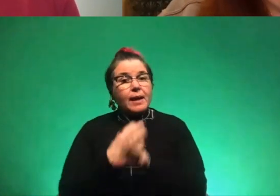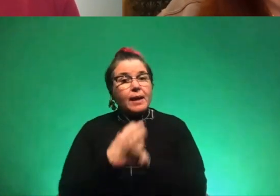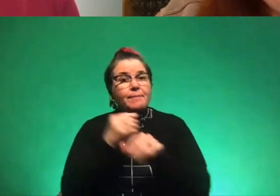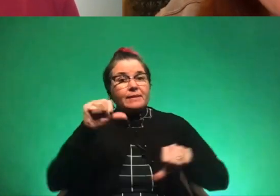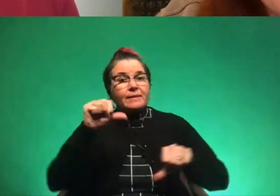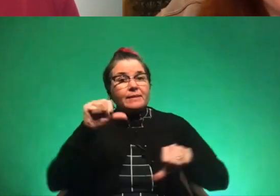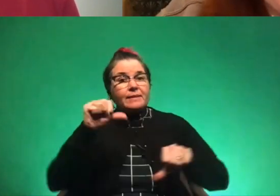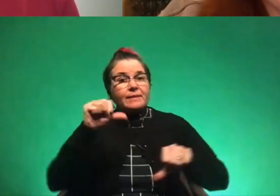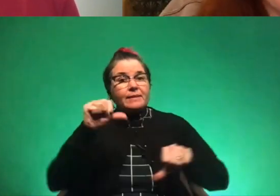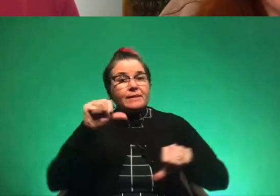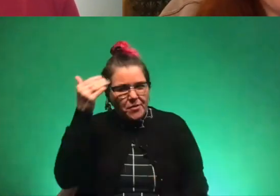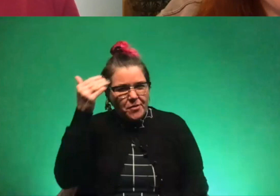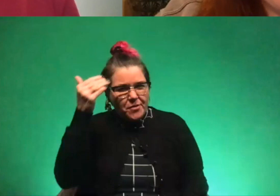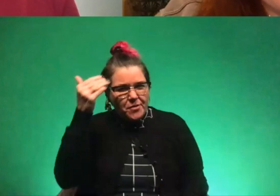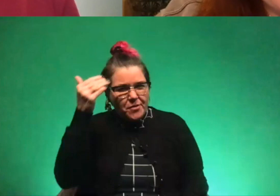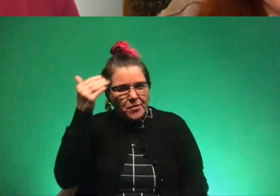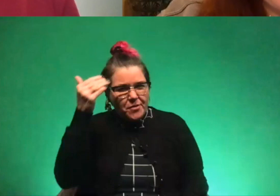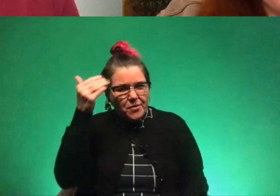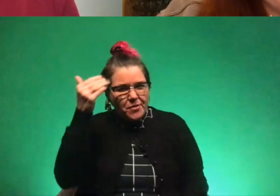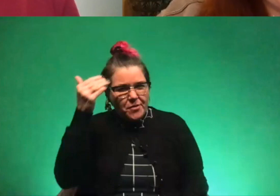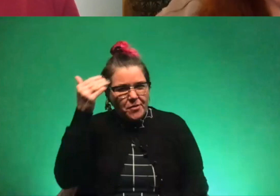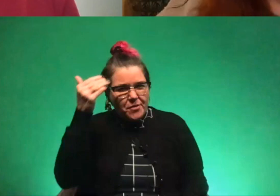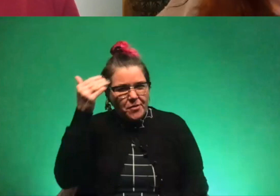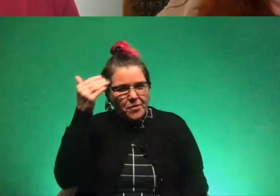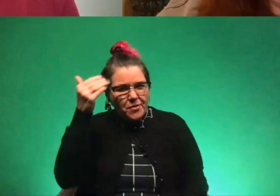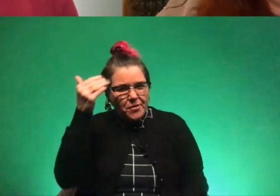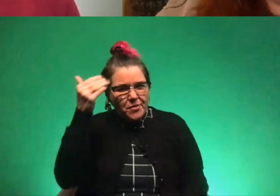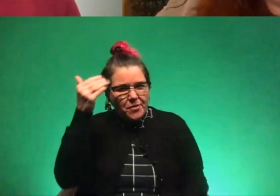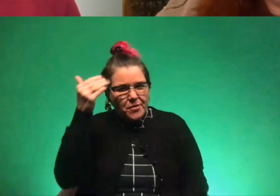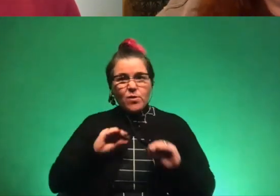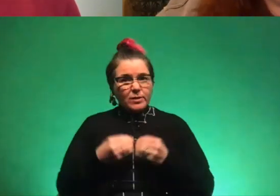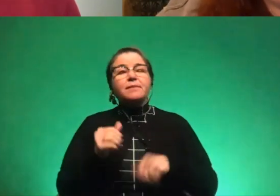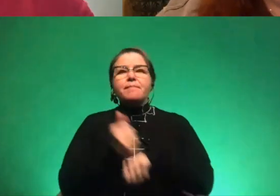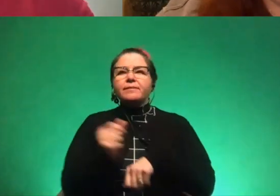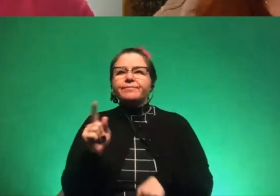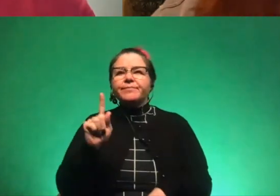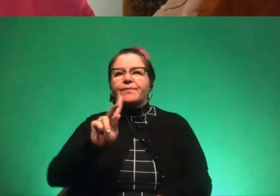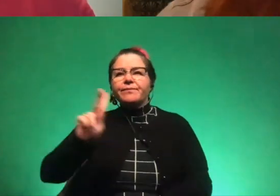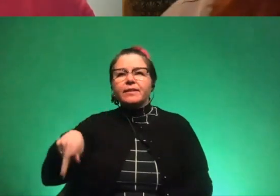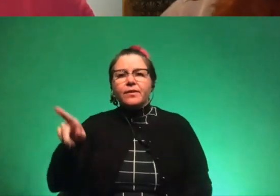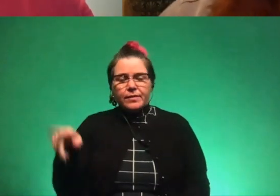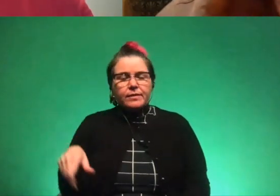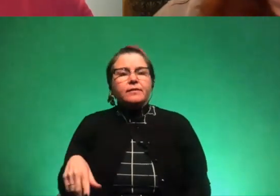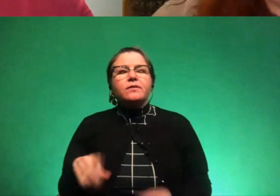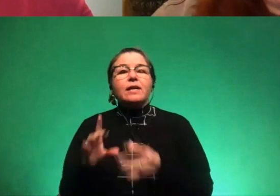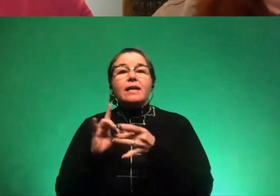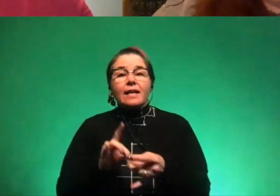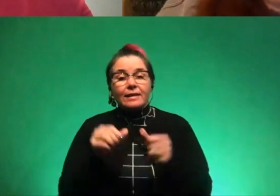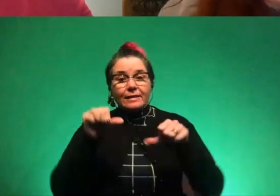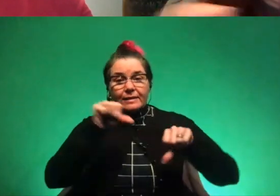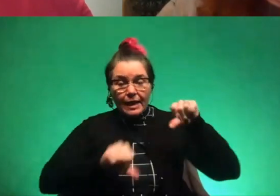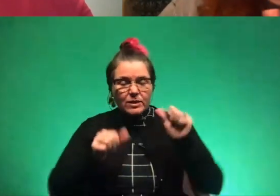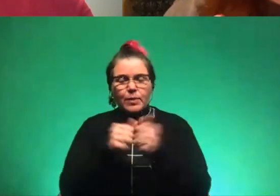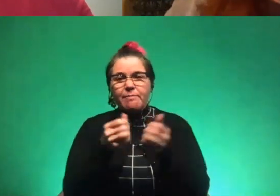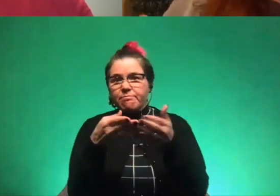probably aware. We are a nonprofit organization based in Philadelphia, and we are connecting science with the public however